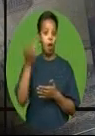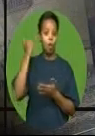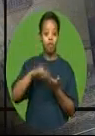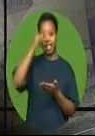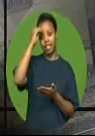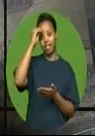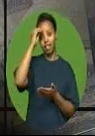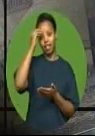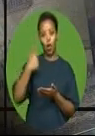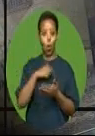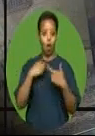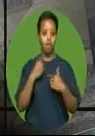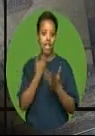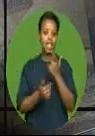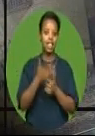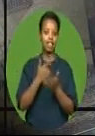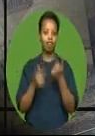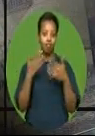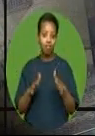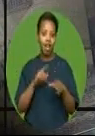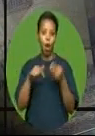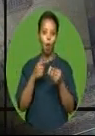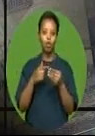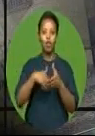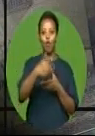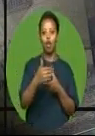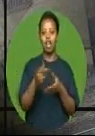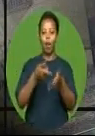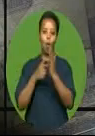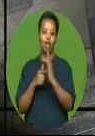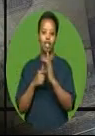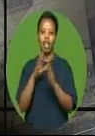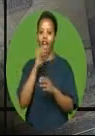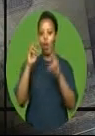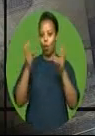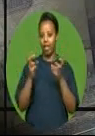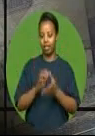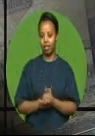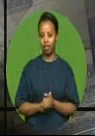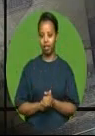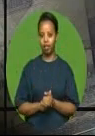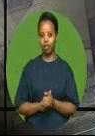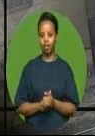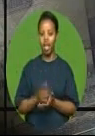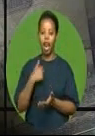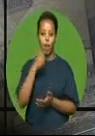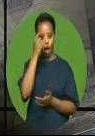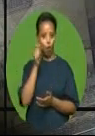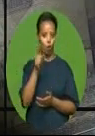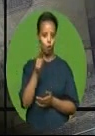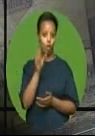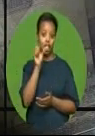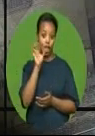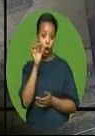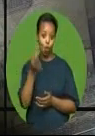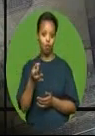previous lesson, we have discussed about foreign inquiries and quotations. Let me remind you